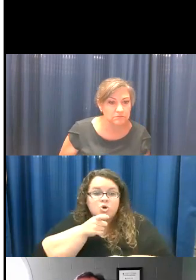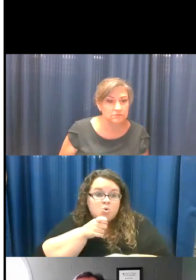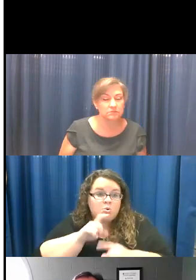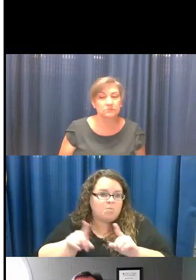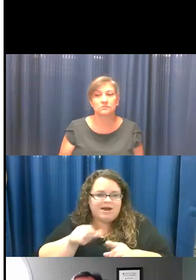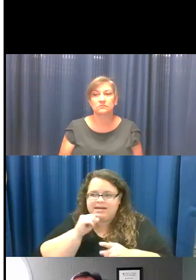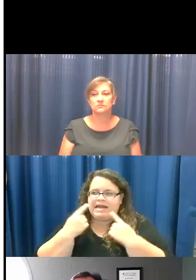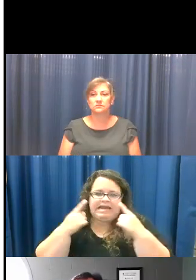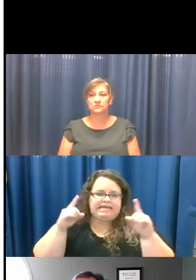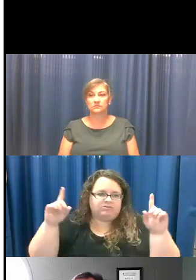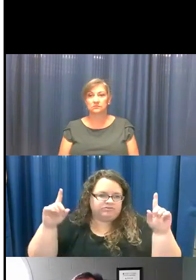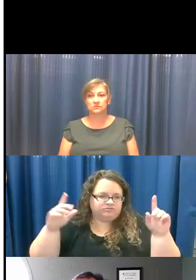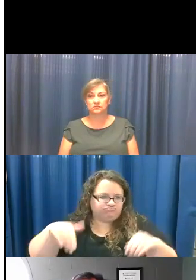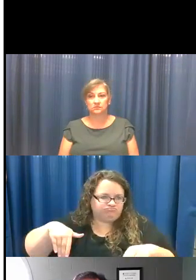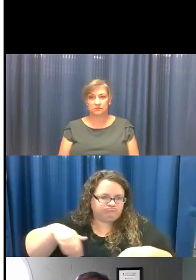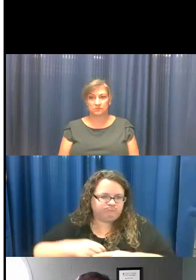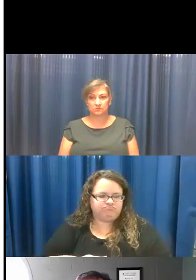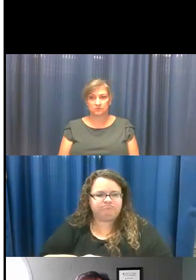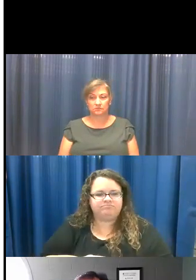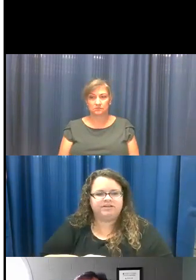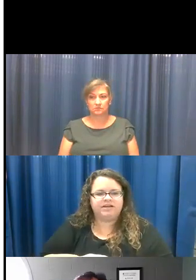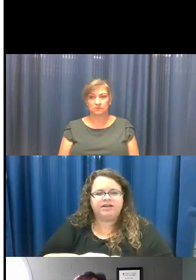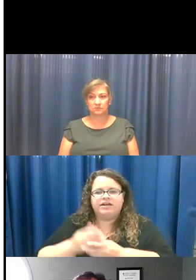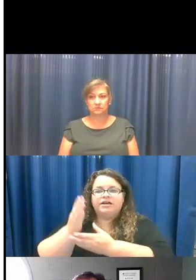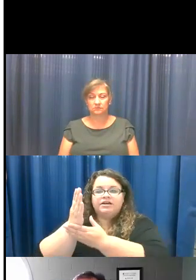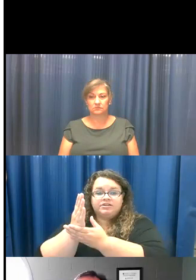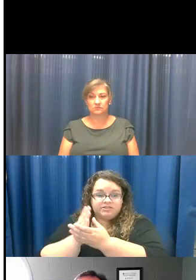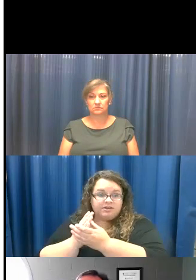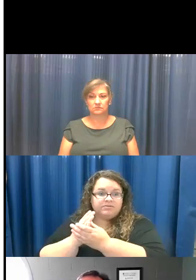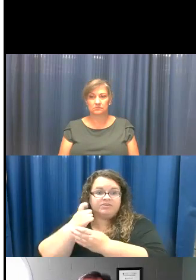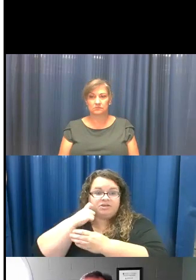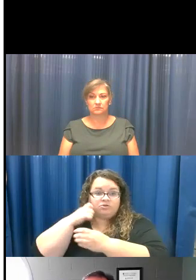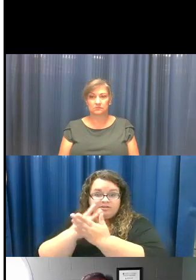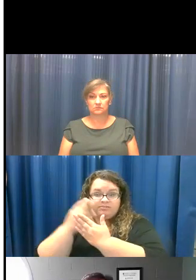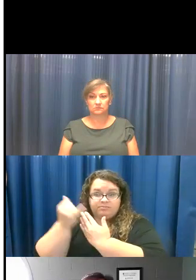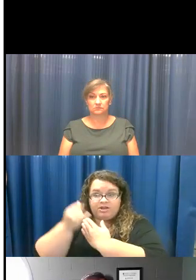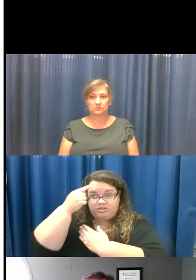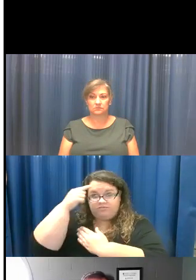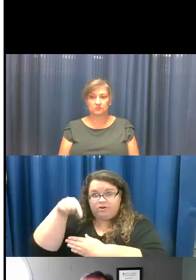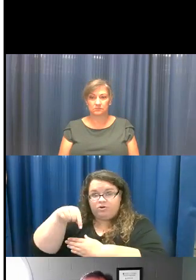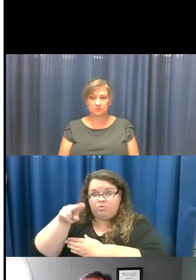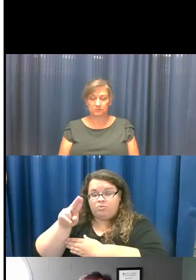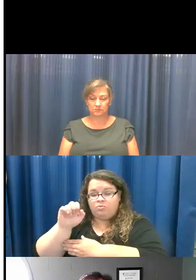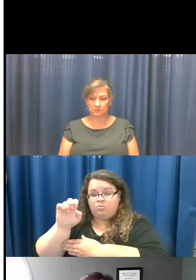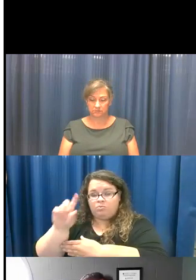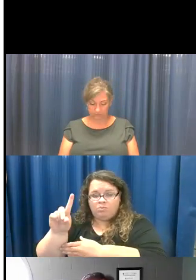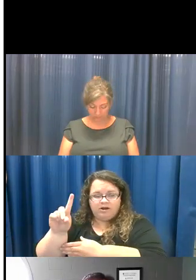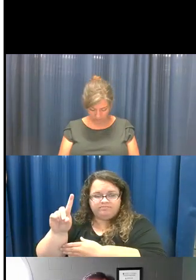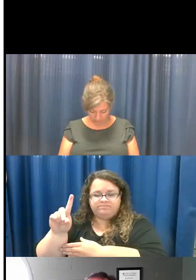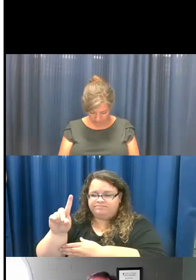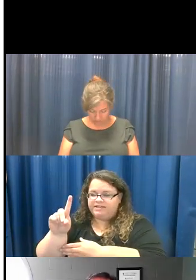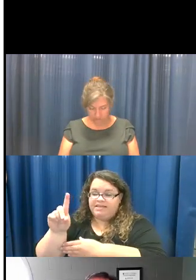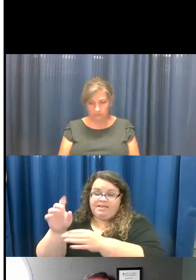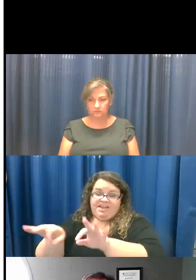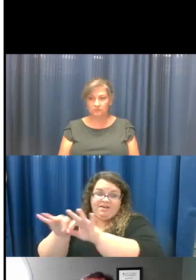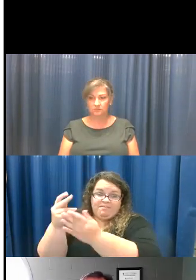yet. Some of the recent projects that the Quad has taken on, a really important project working with the city